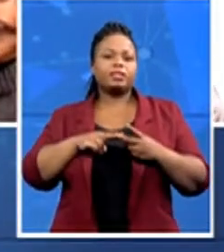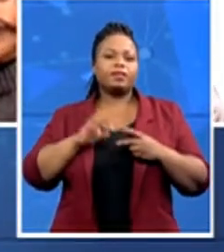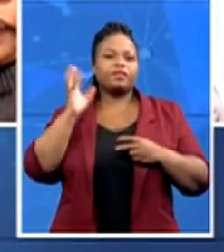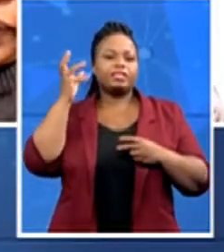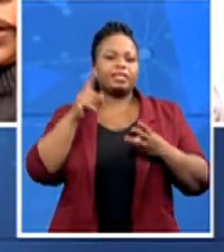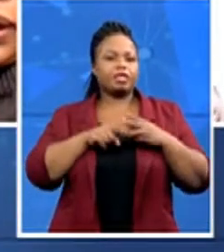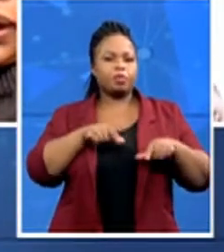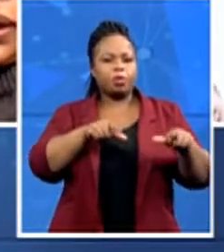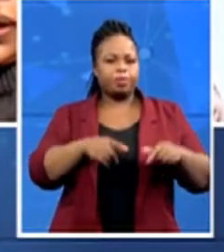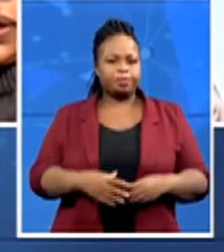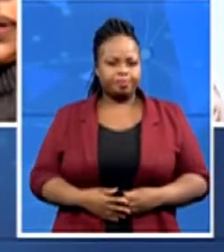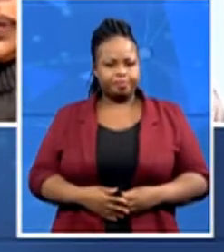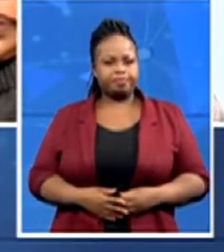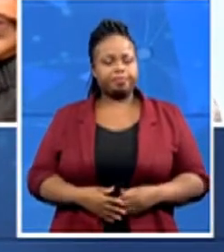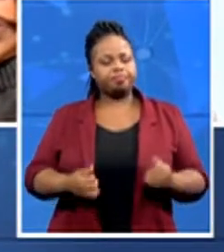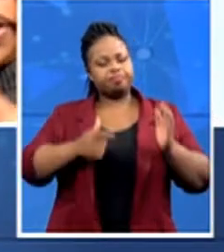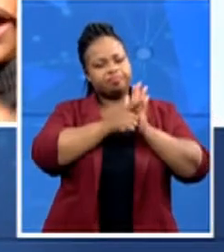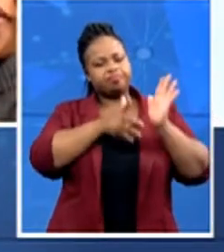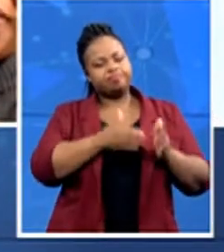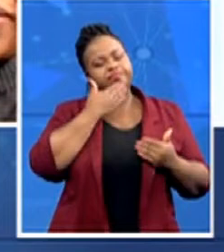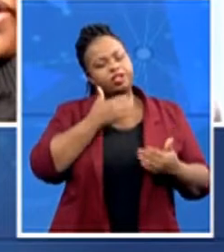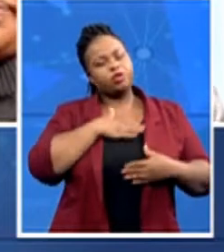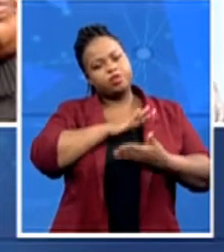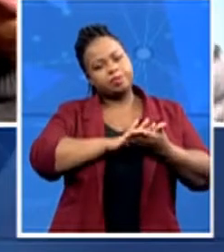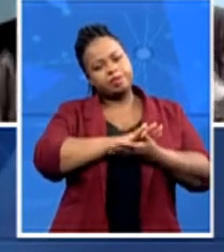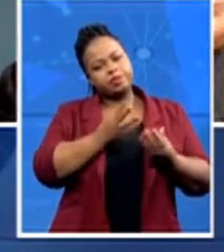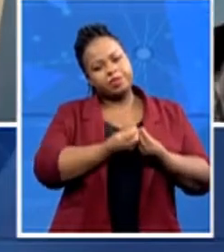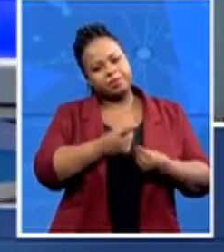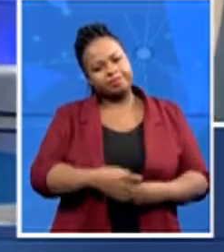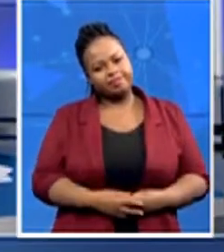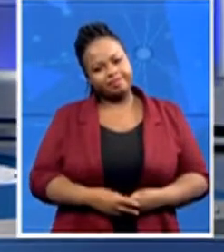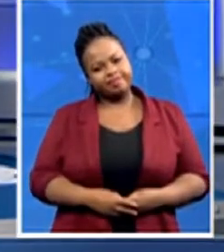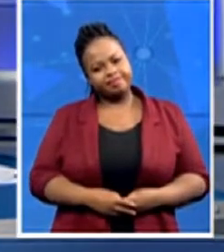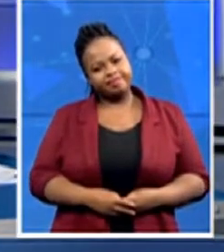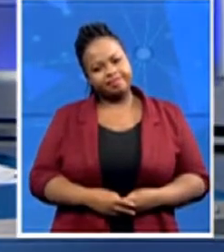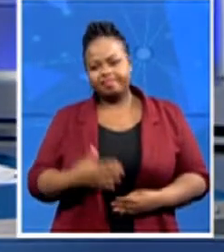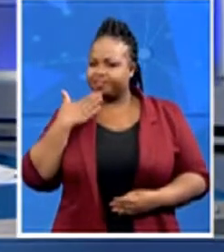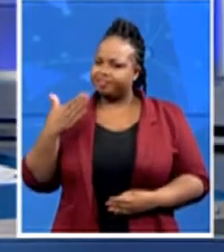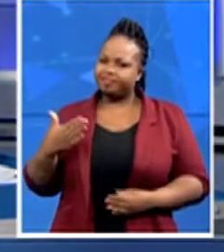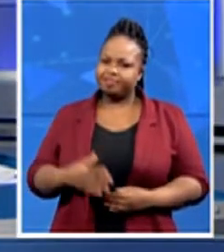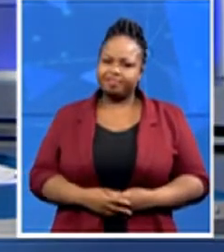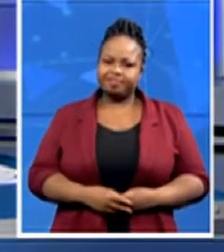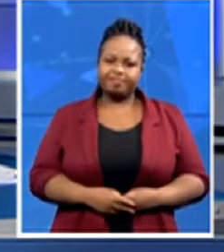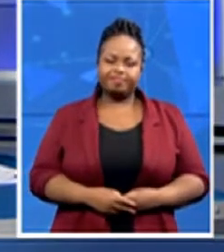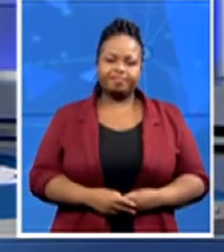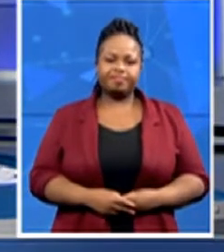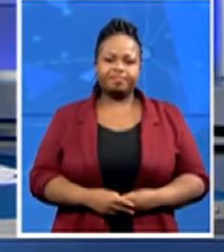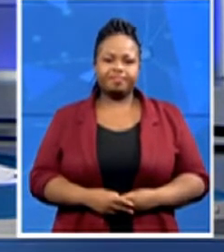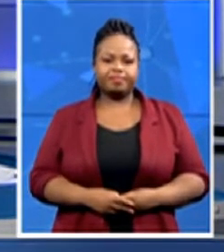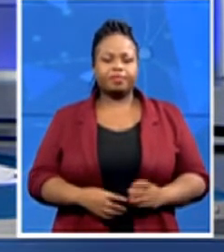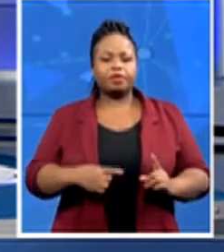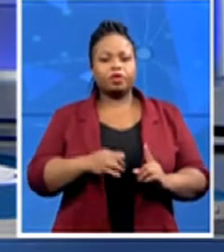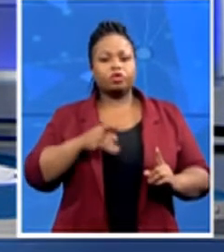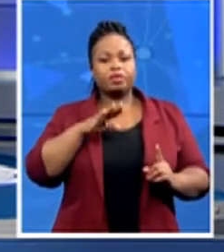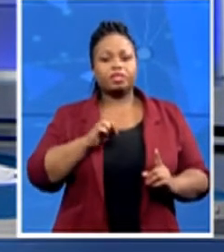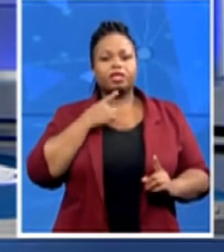always, a pleasure talking to you. Thank you, Desiree. Advocate Brenda Madumise is a director at Wise